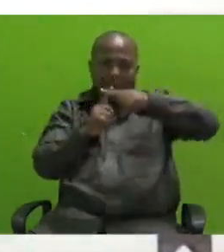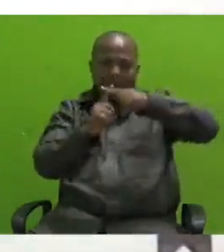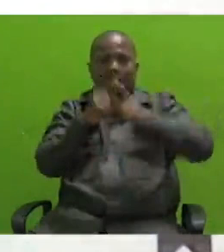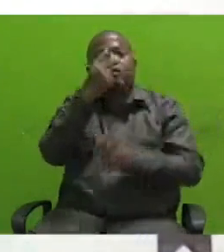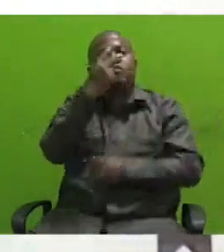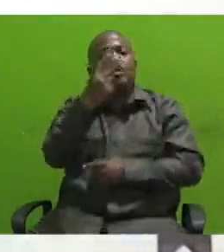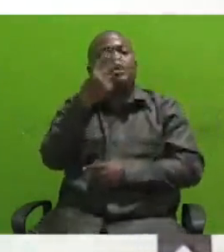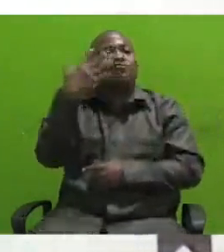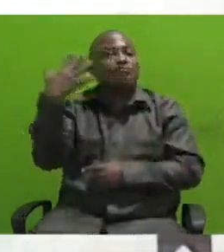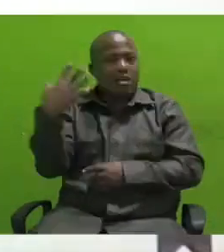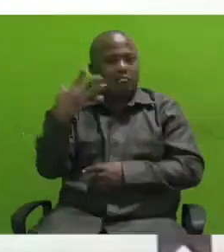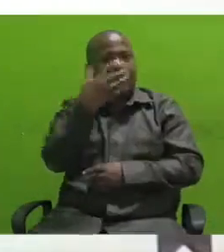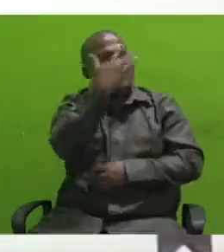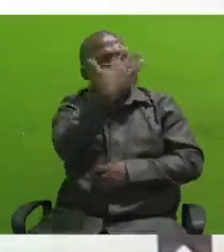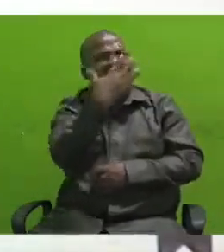25.